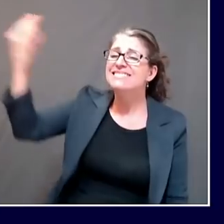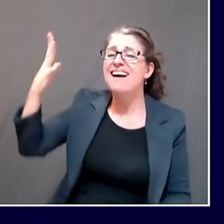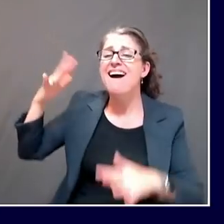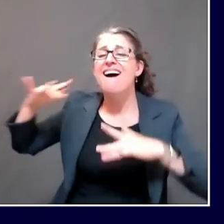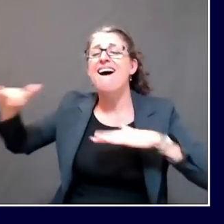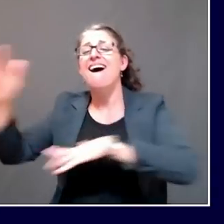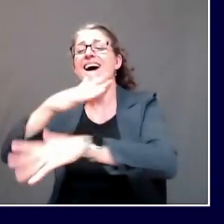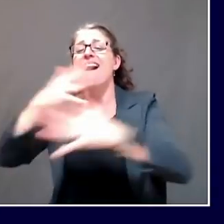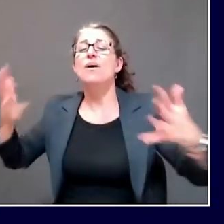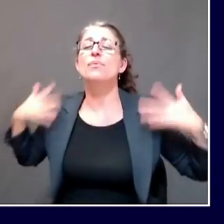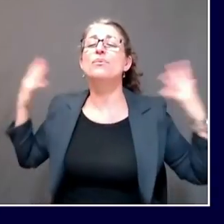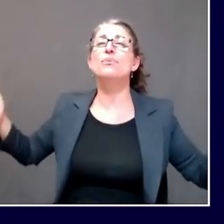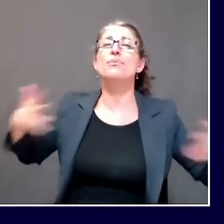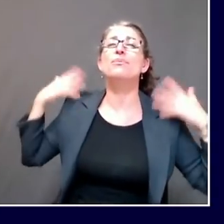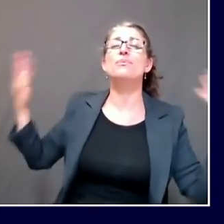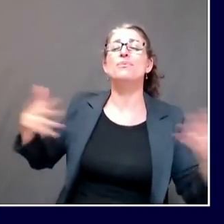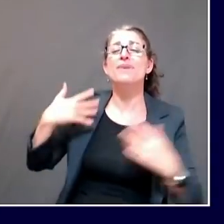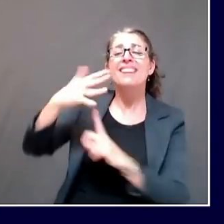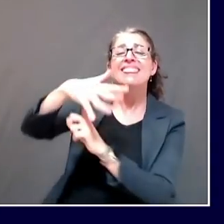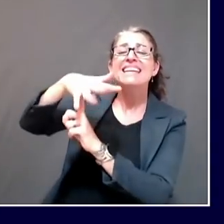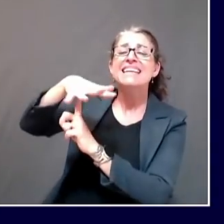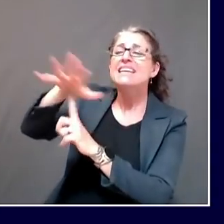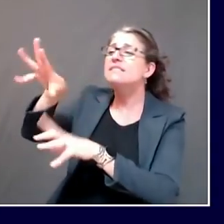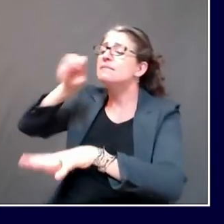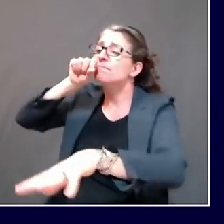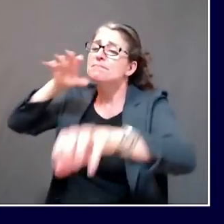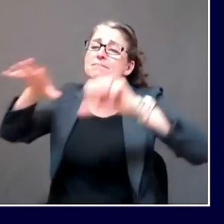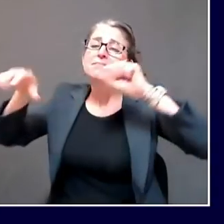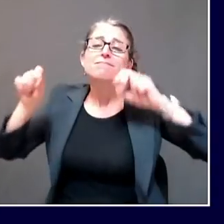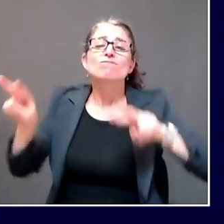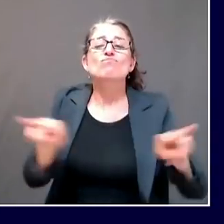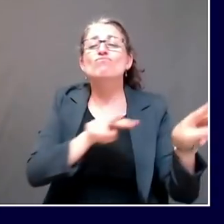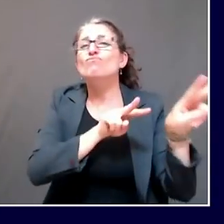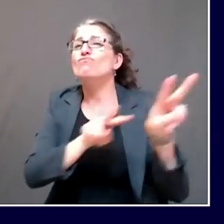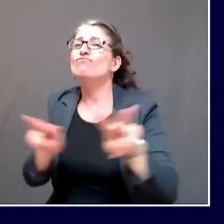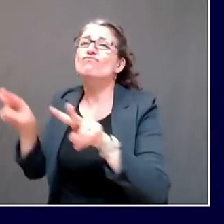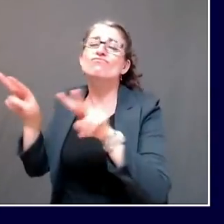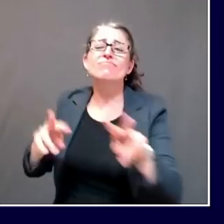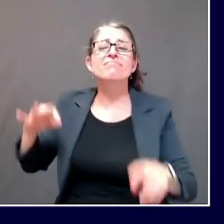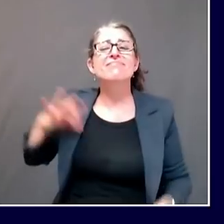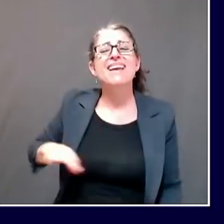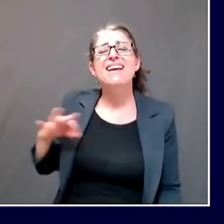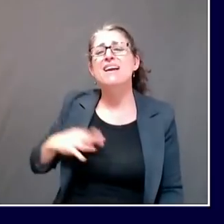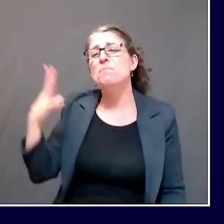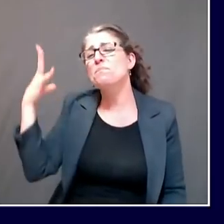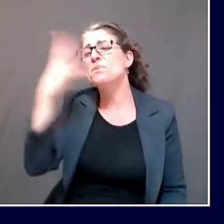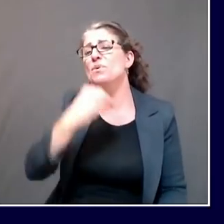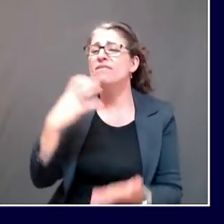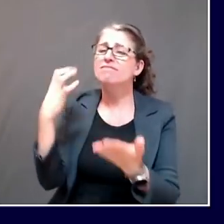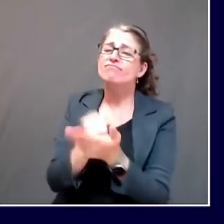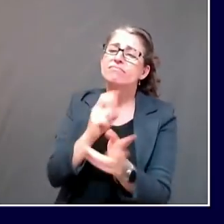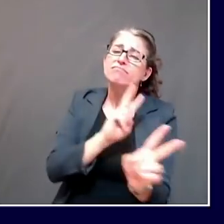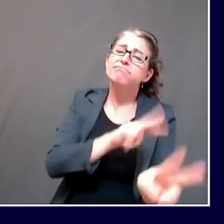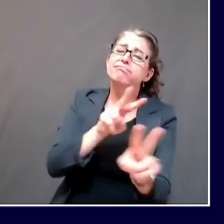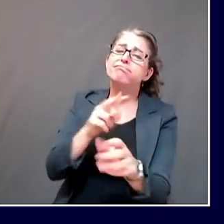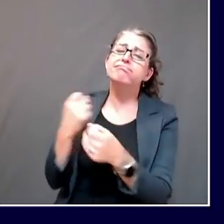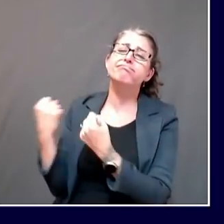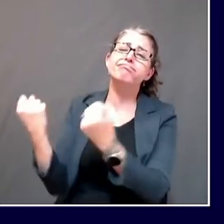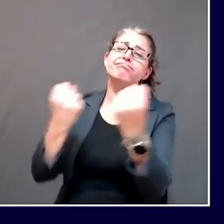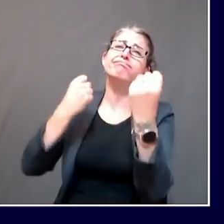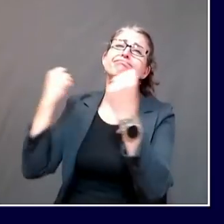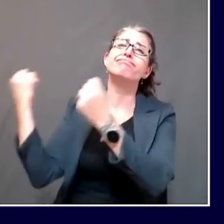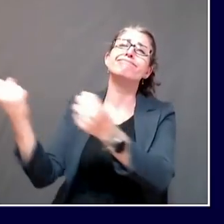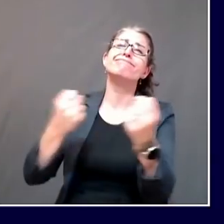enjoying everything that Maine has to offer outdoors. I was excited to read that our campground reservations this summer were up